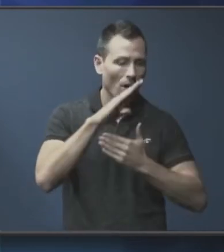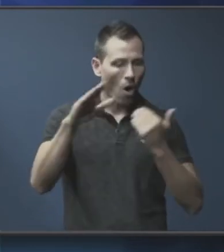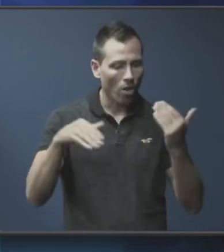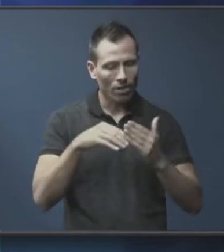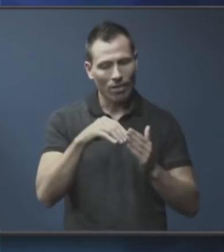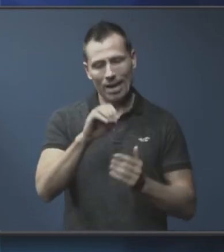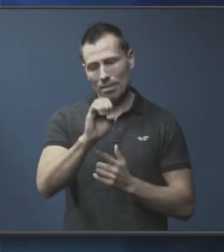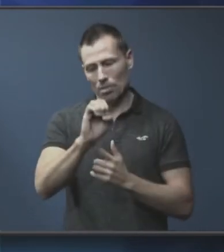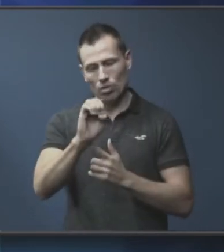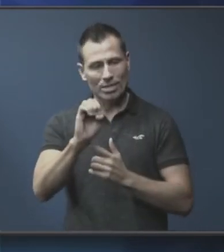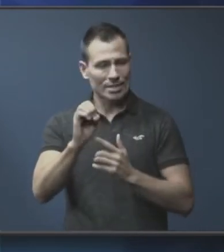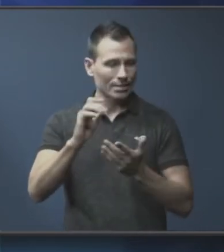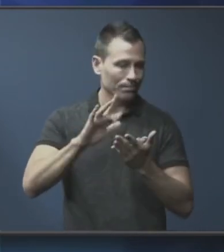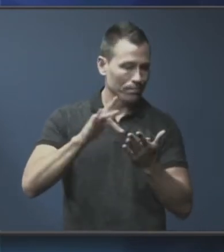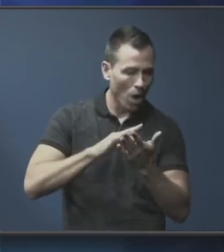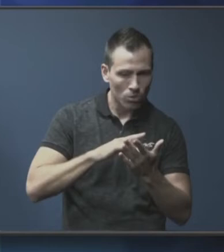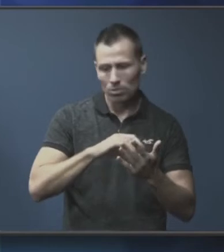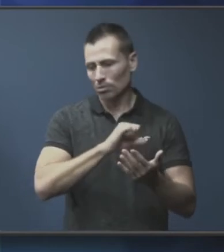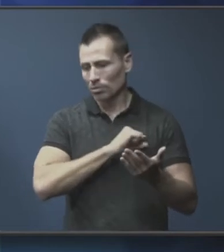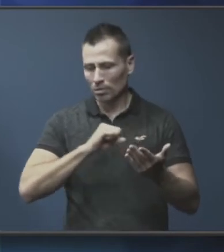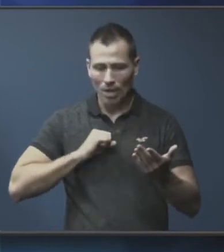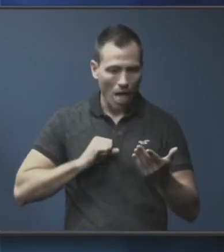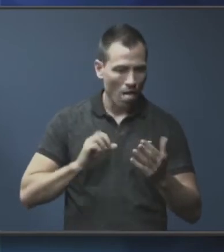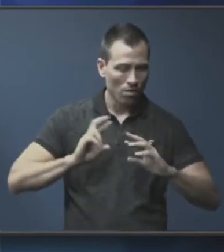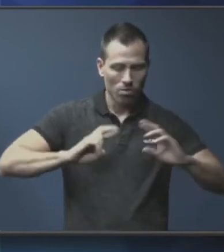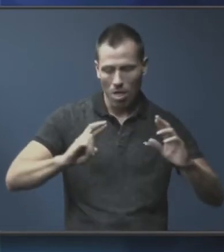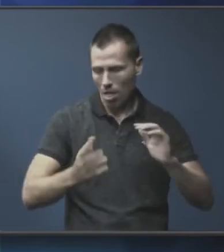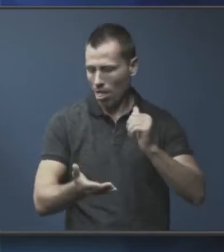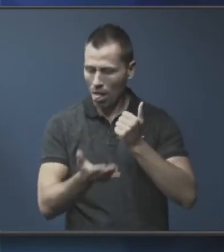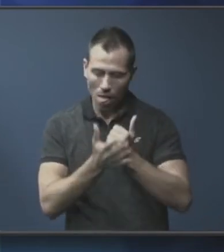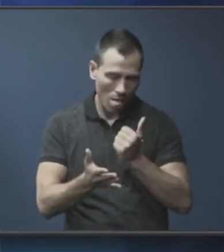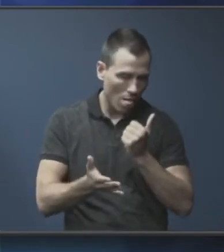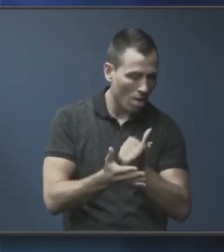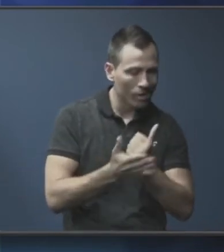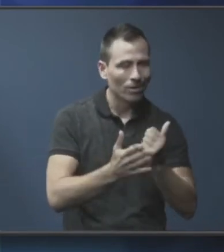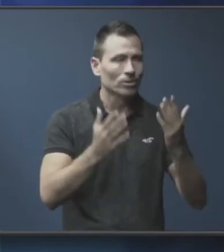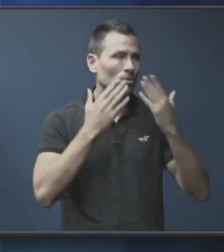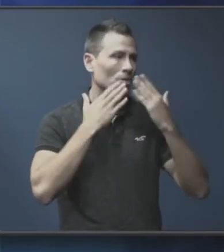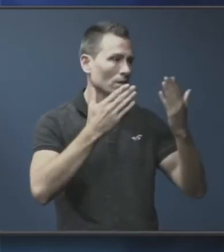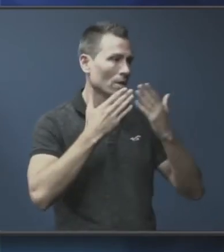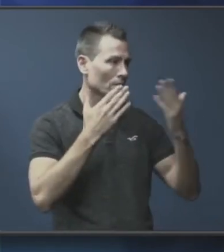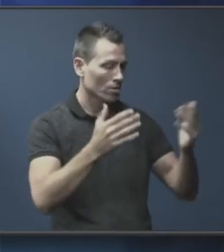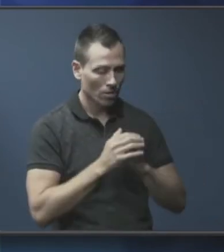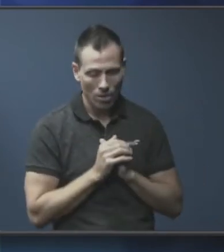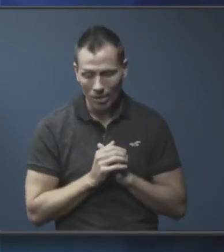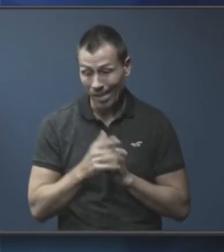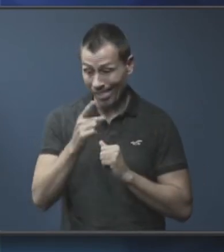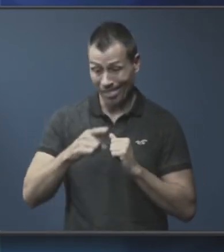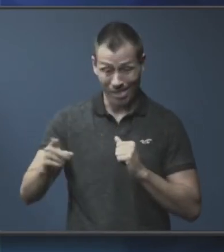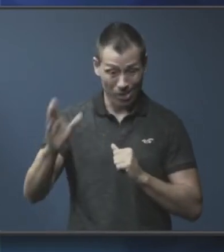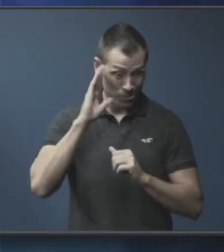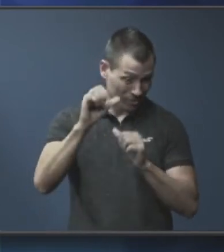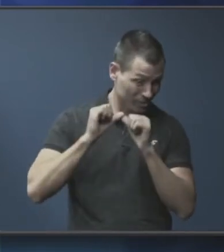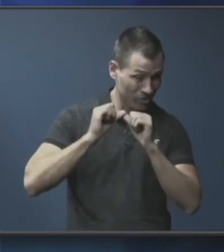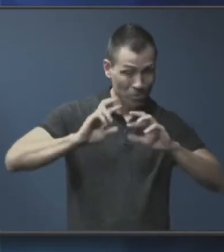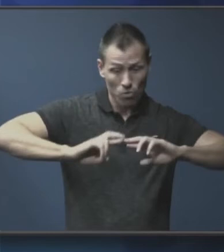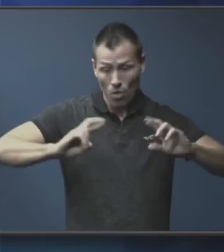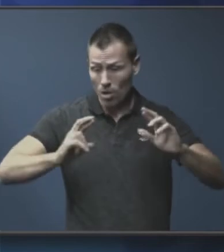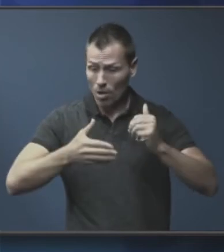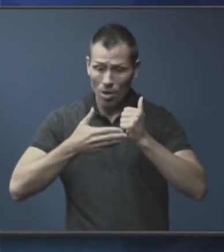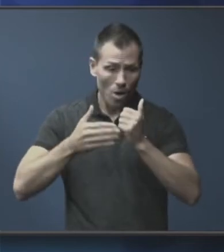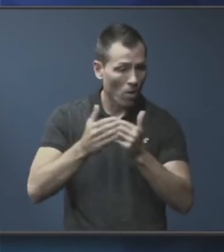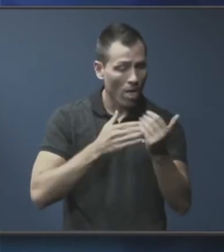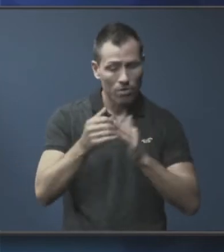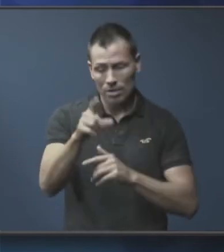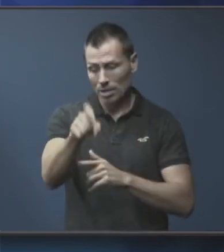and staff for their unwavering dedication to remain prepared to provide the community with the care needed. I would strongly encourage everyone to please